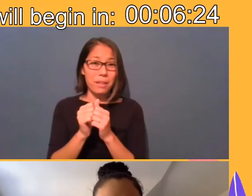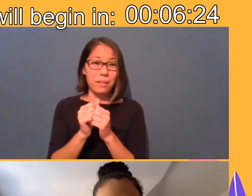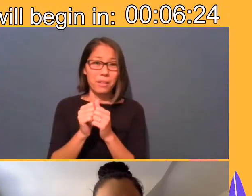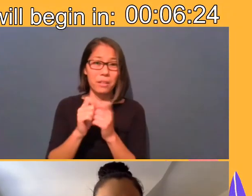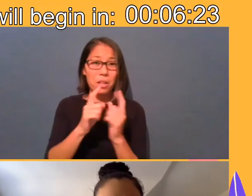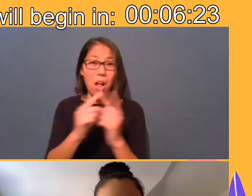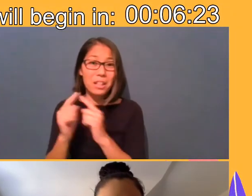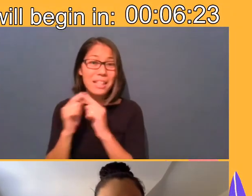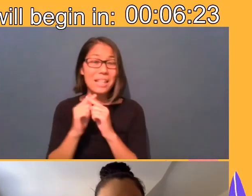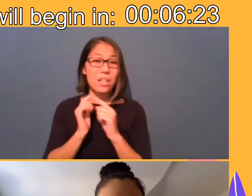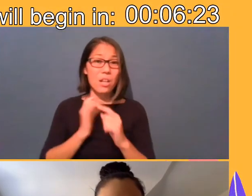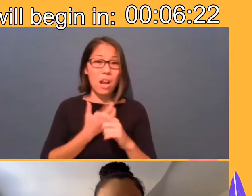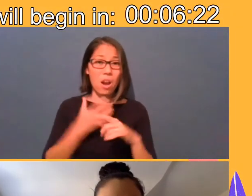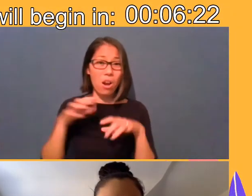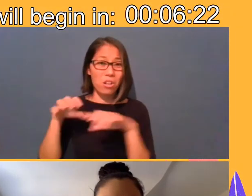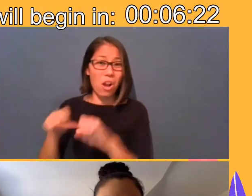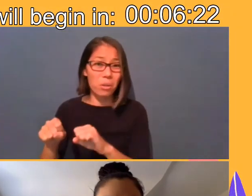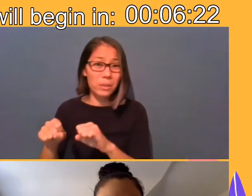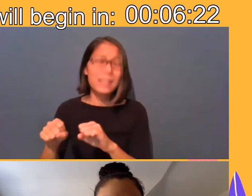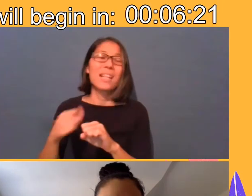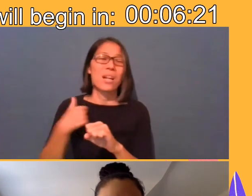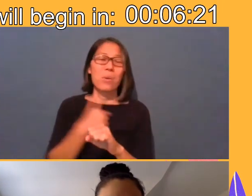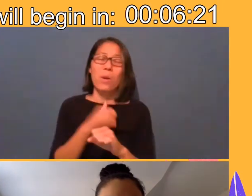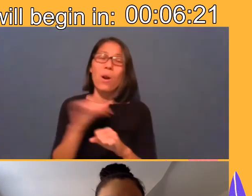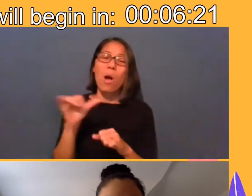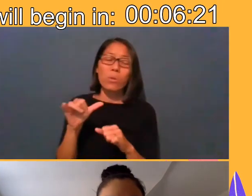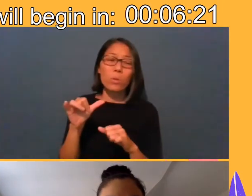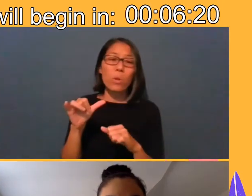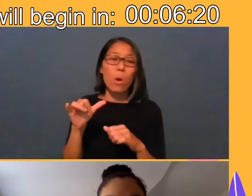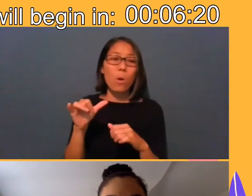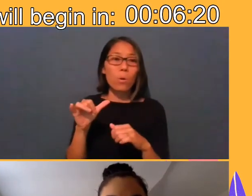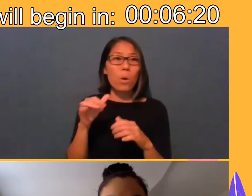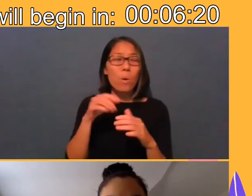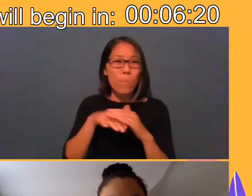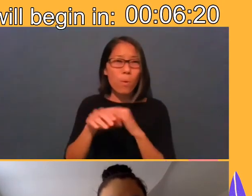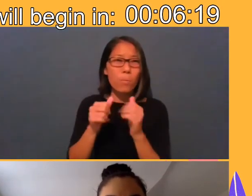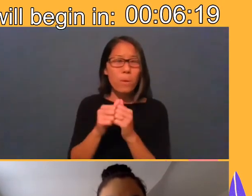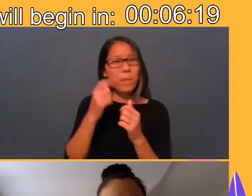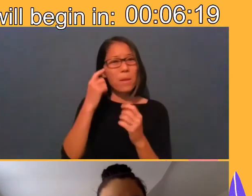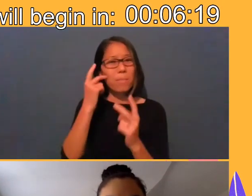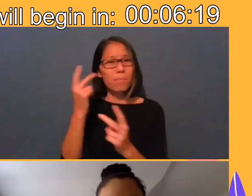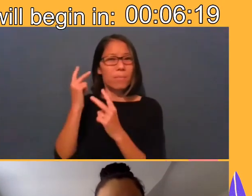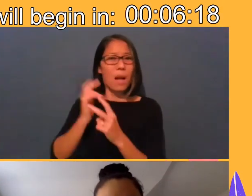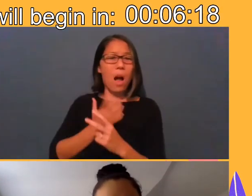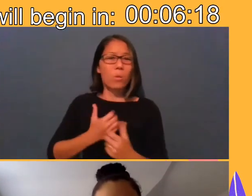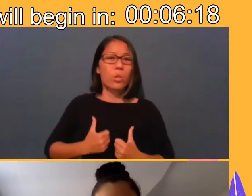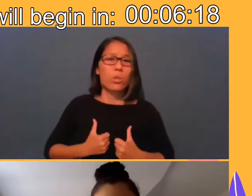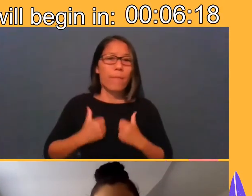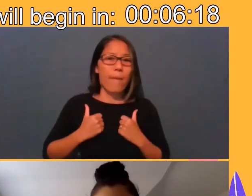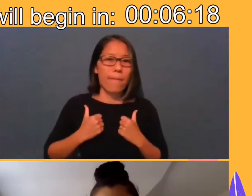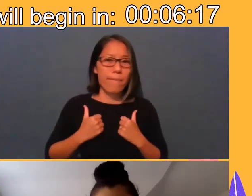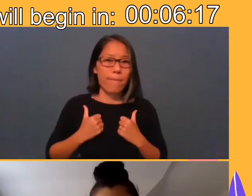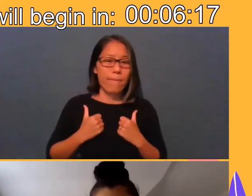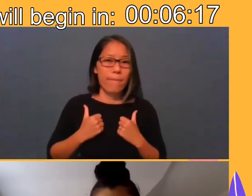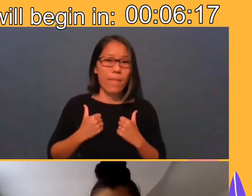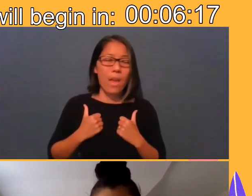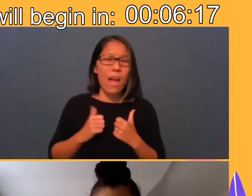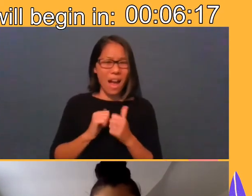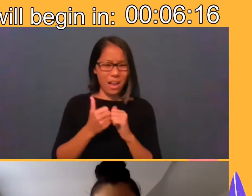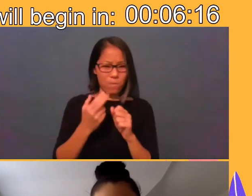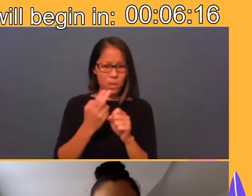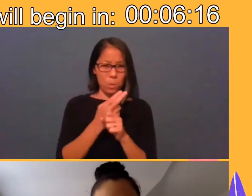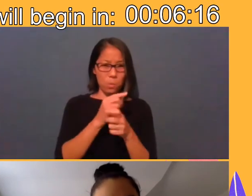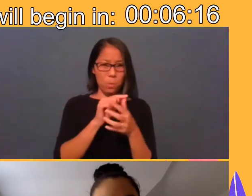if we are born with memory, we're also born with the memory of our own survival. And so how do we use those tools? How do